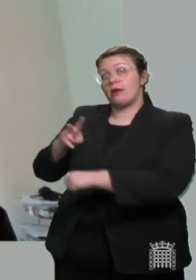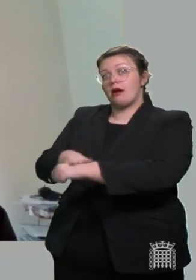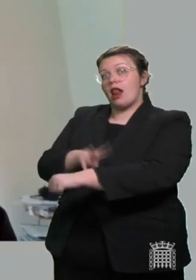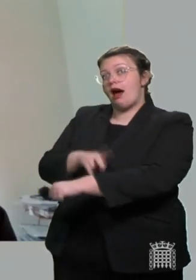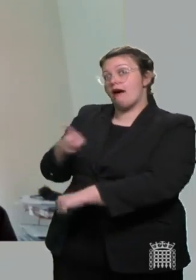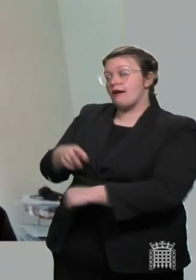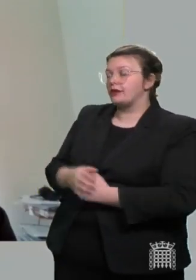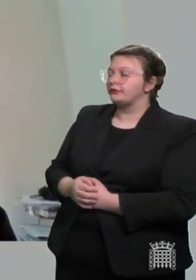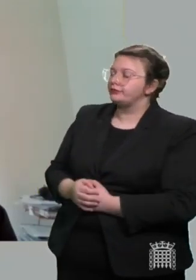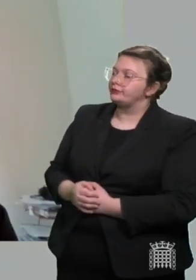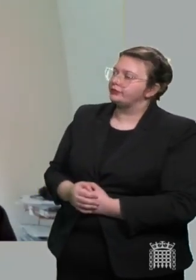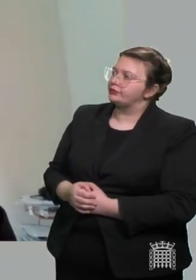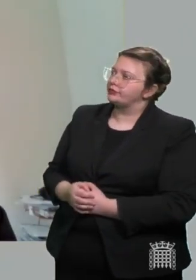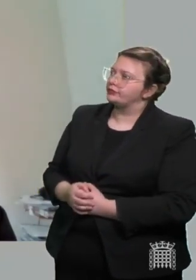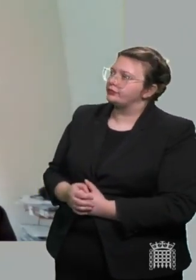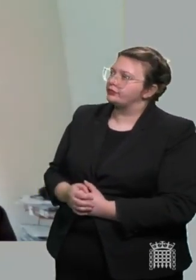Thank you, Mr Speaker.